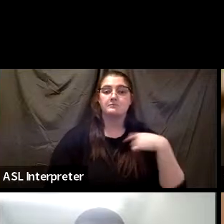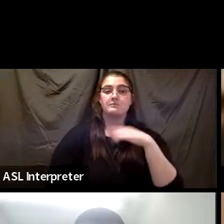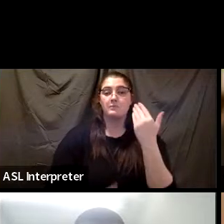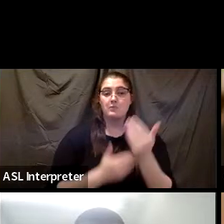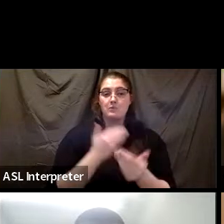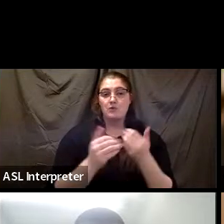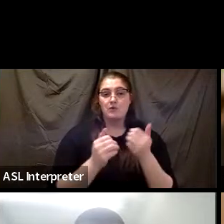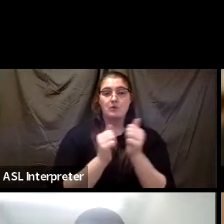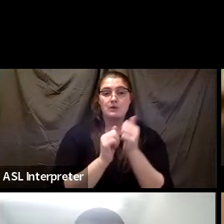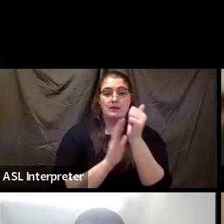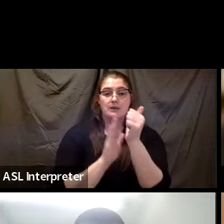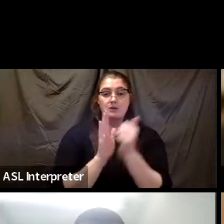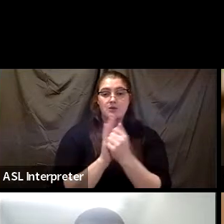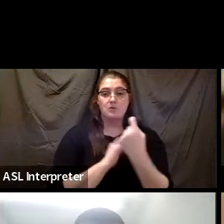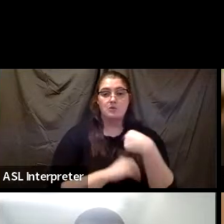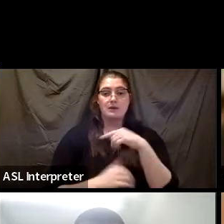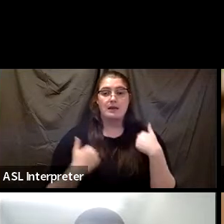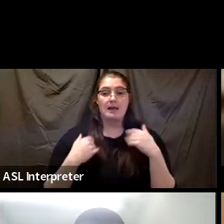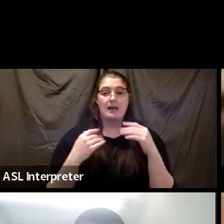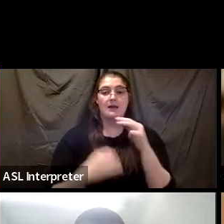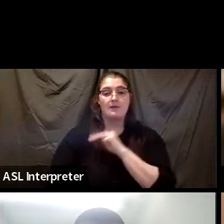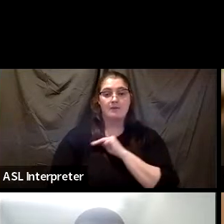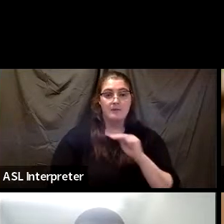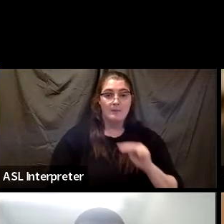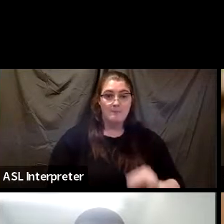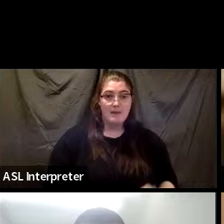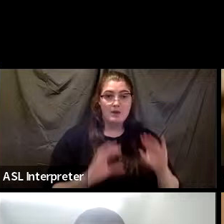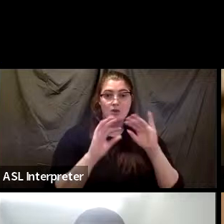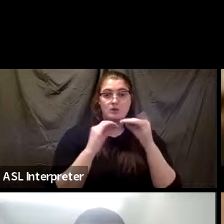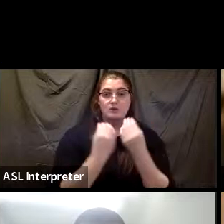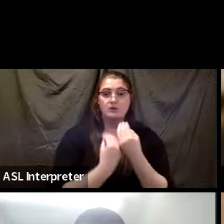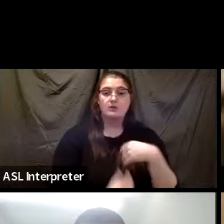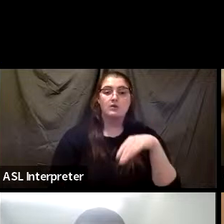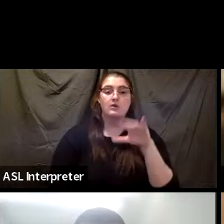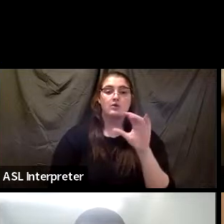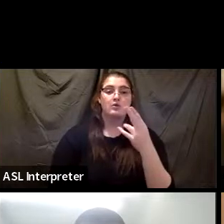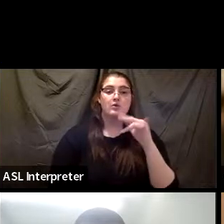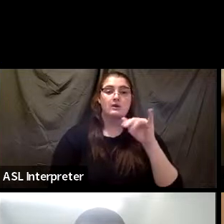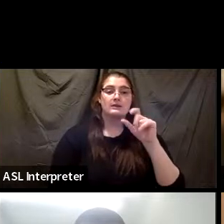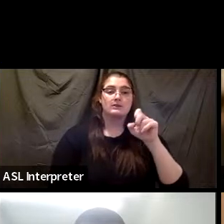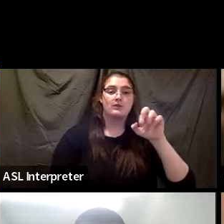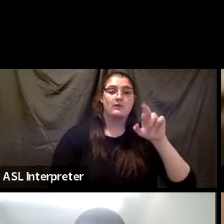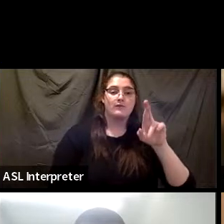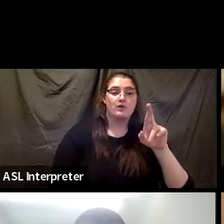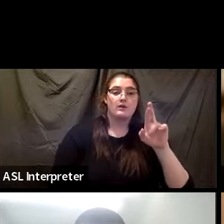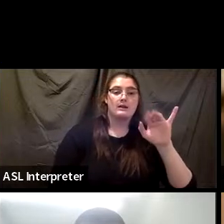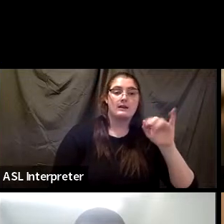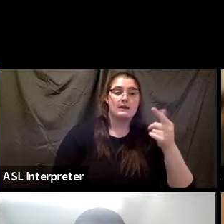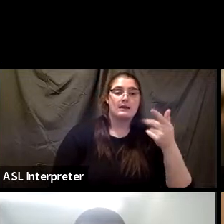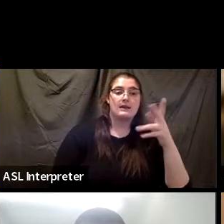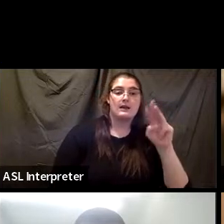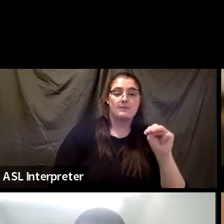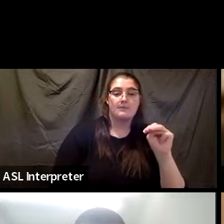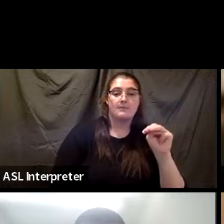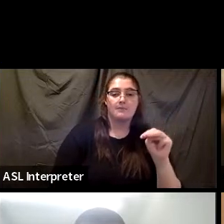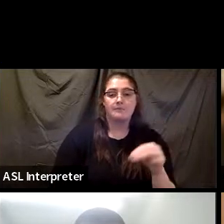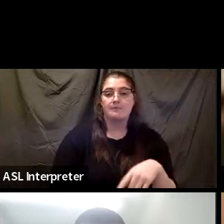agenda, and we have the mayor's office. We have Mr. Christopher Ingram, our Ward 5 moker, in attendance. Good to see you, Mr.